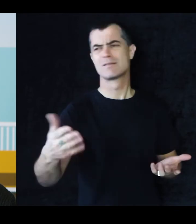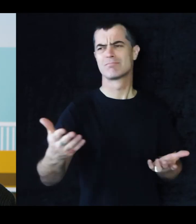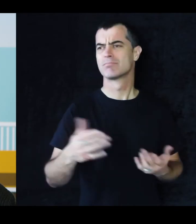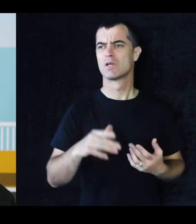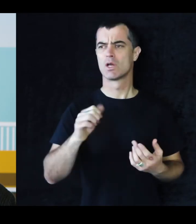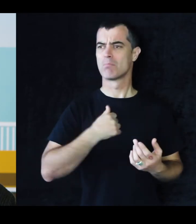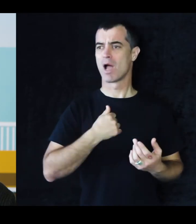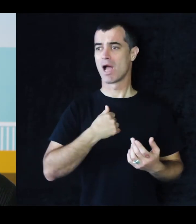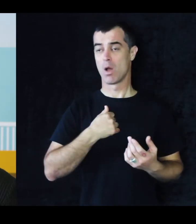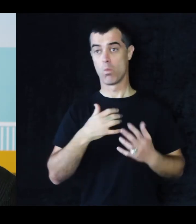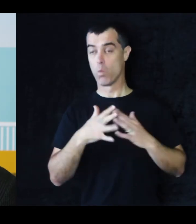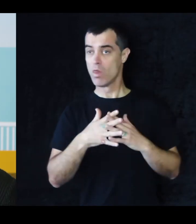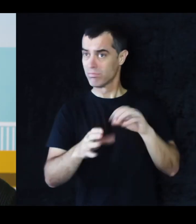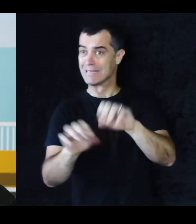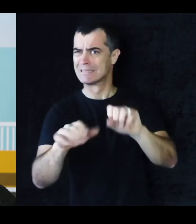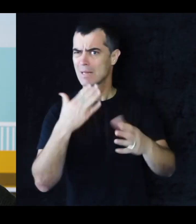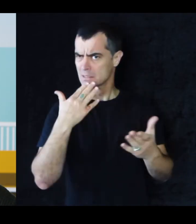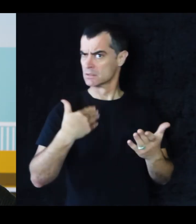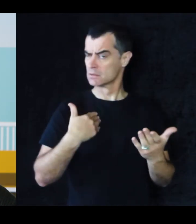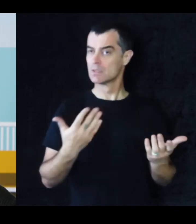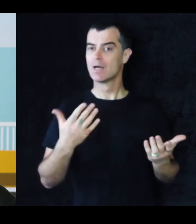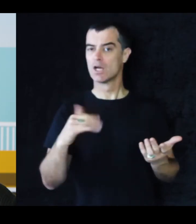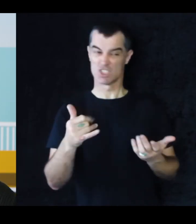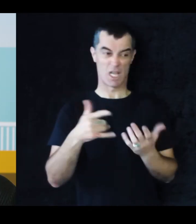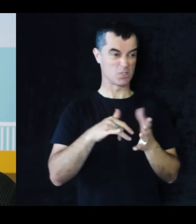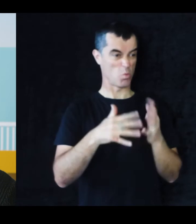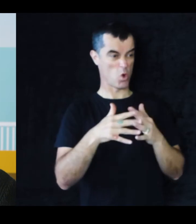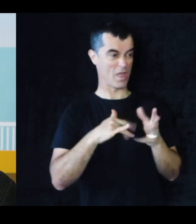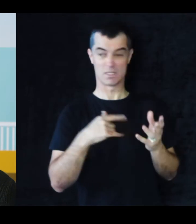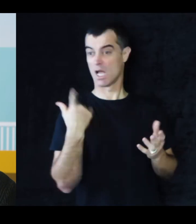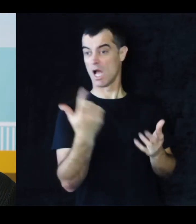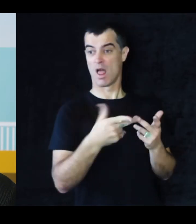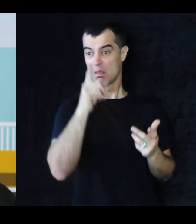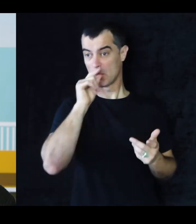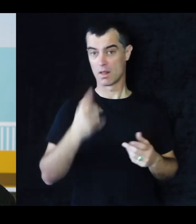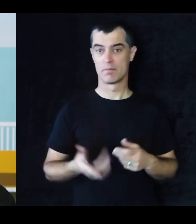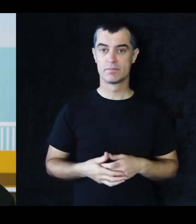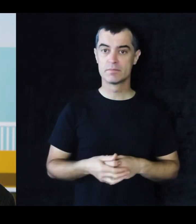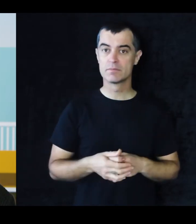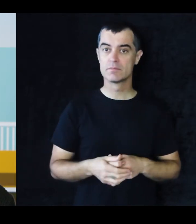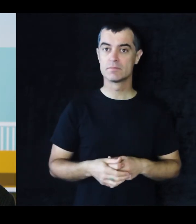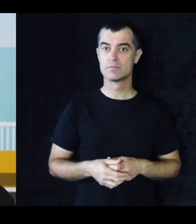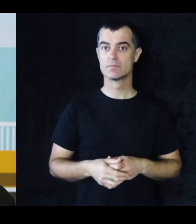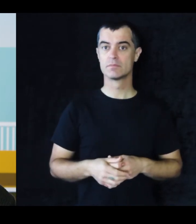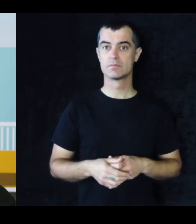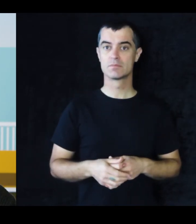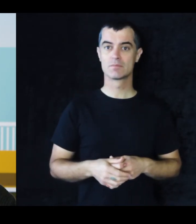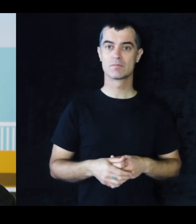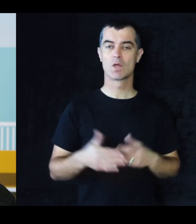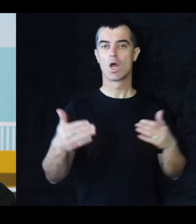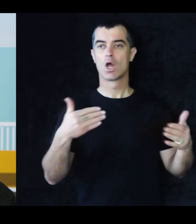others of your value and that you are just as worthy as anybody else.